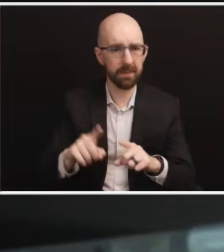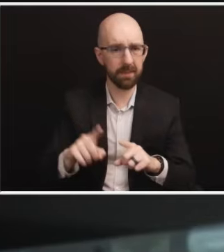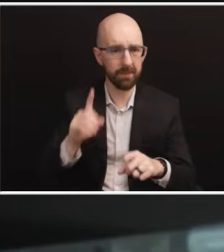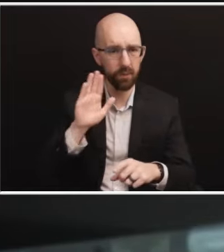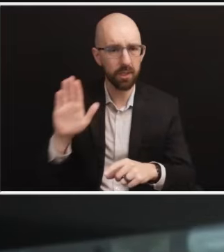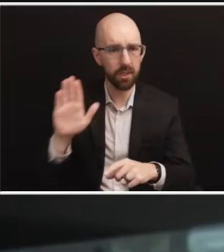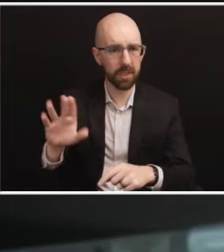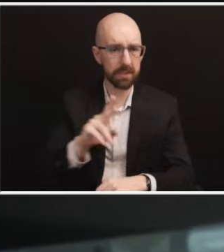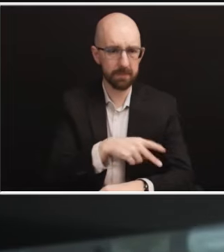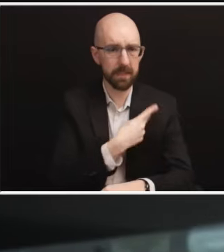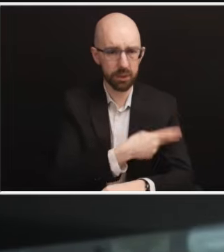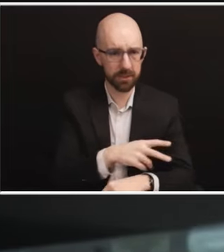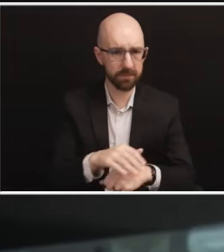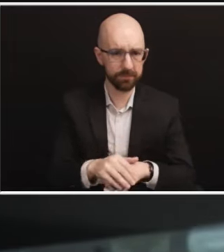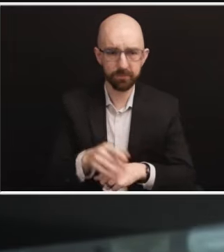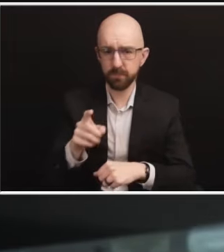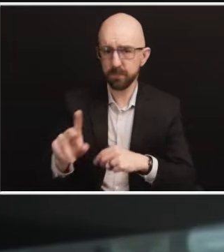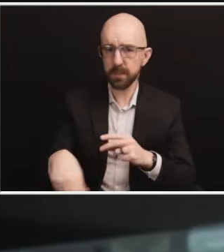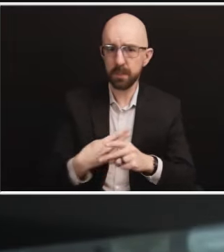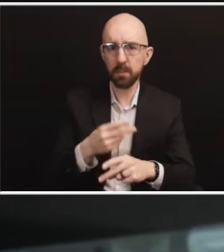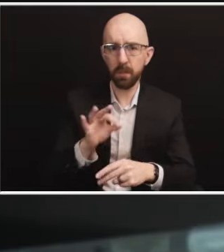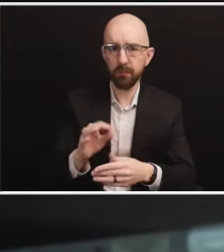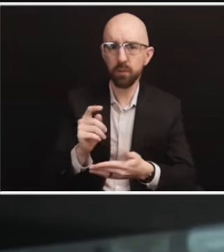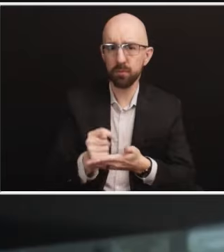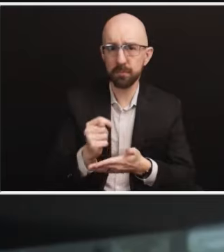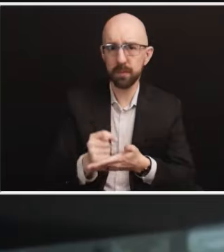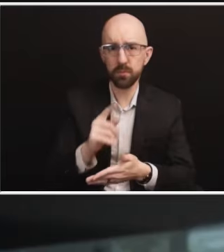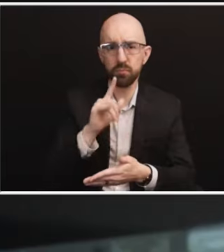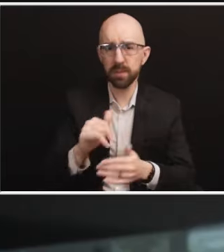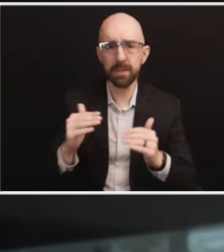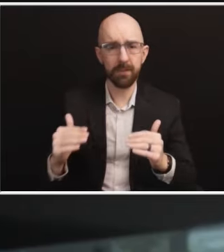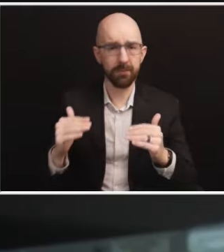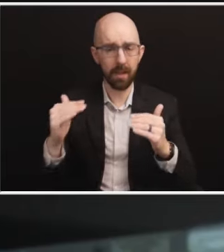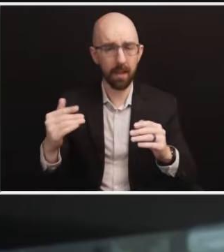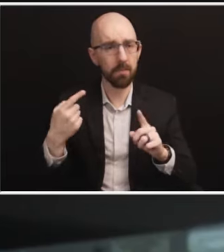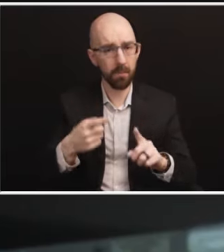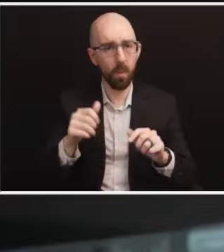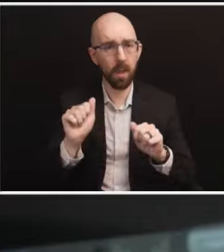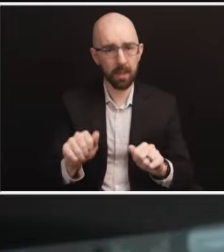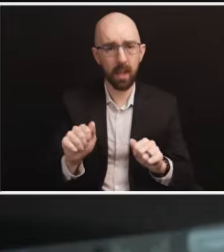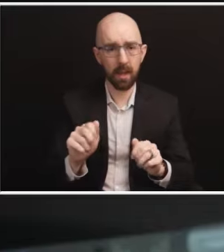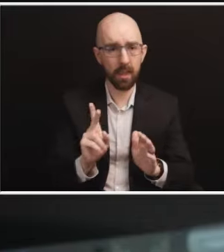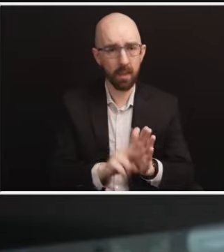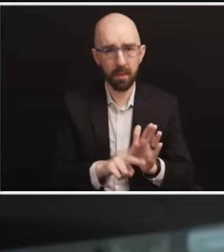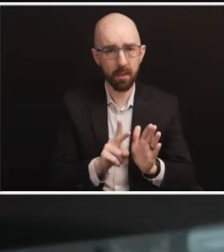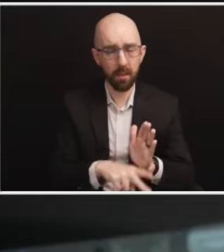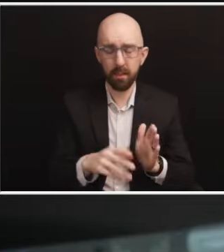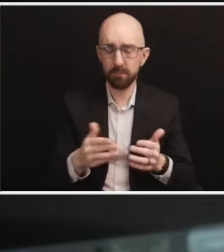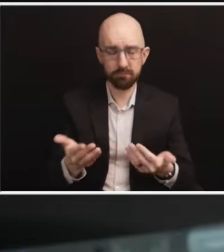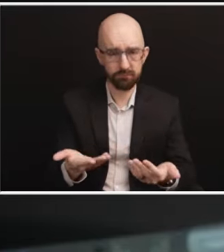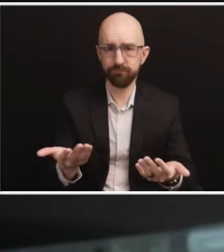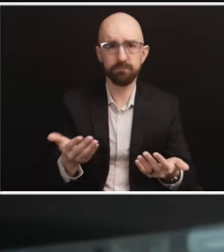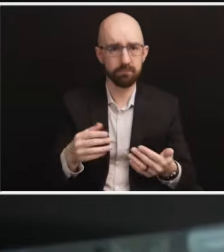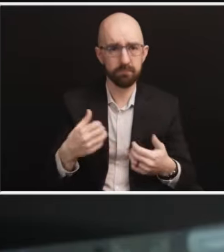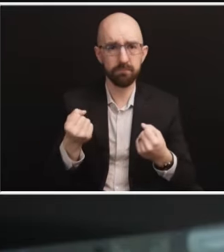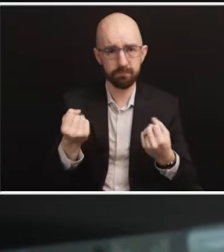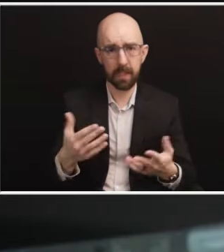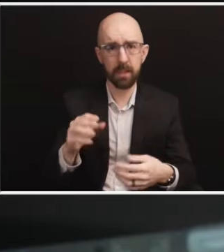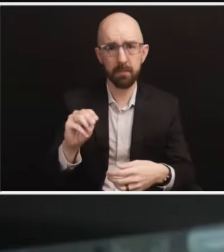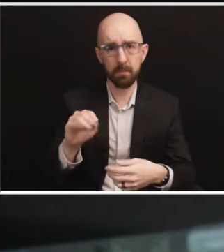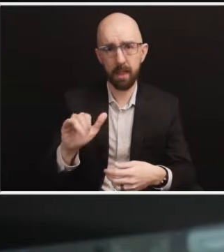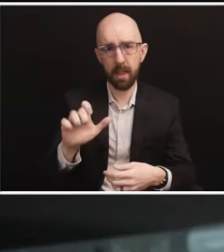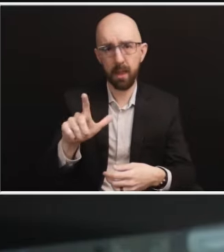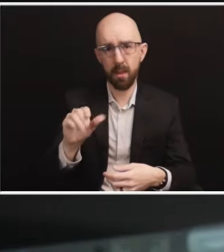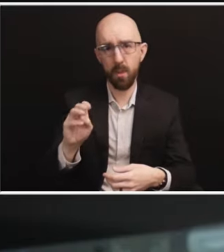of technique treatment is really advanced to the point that it can kill a lot of myeloma cells, and the response rate